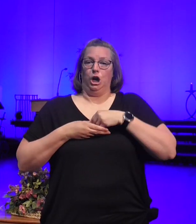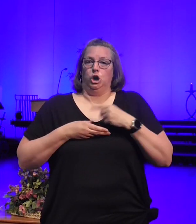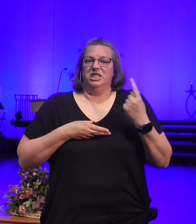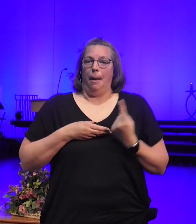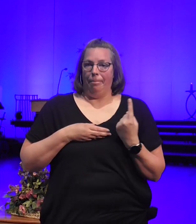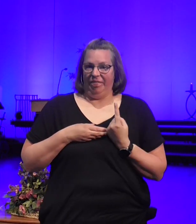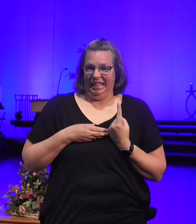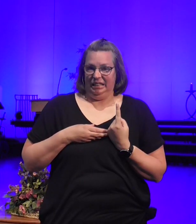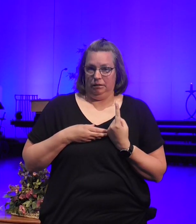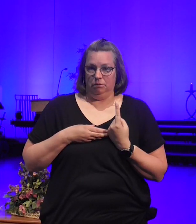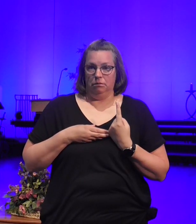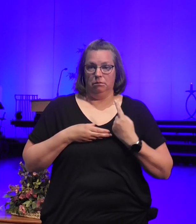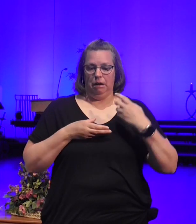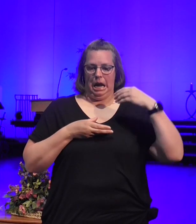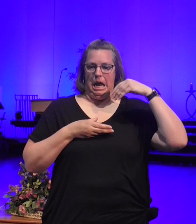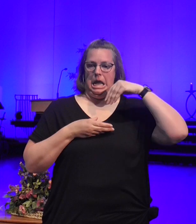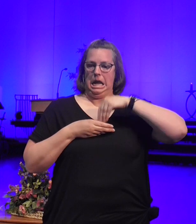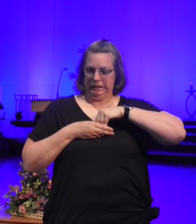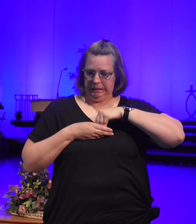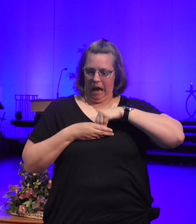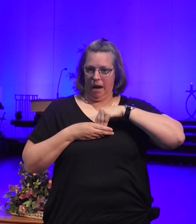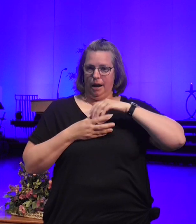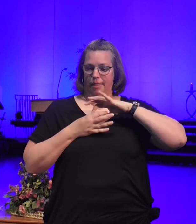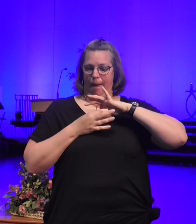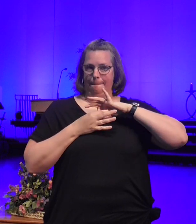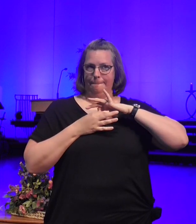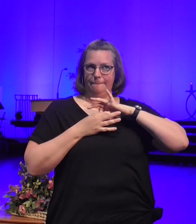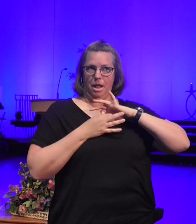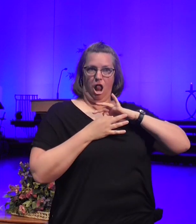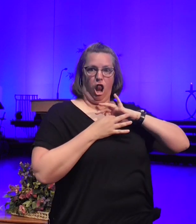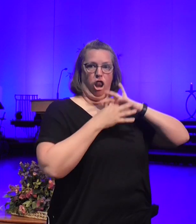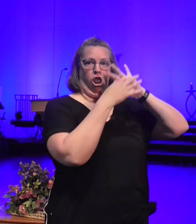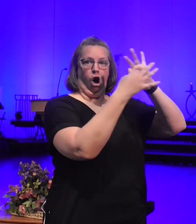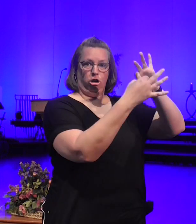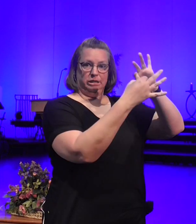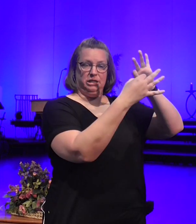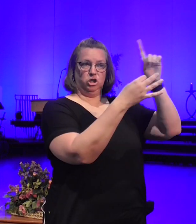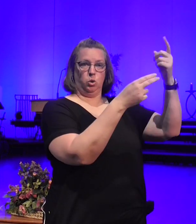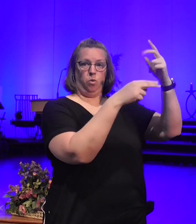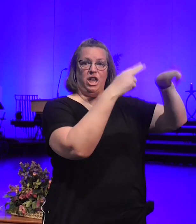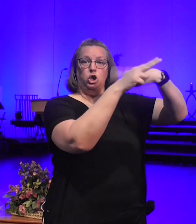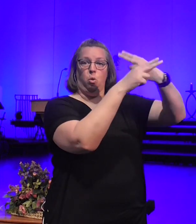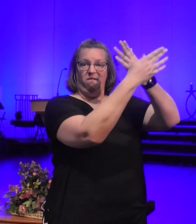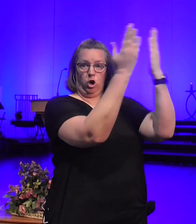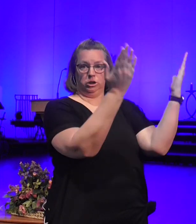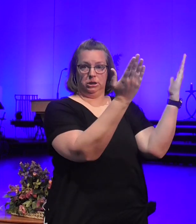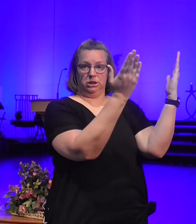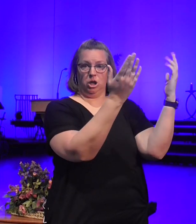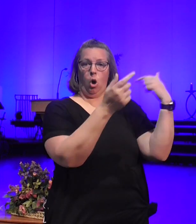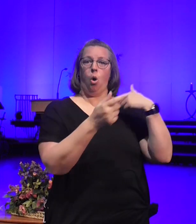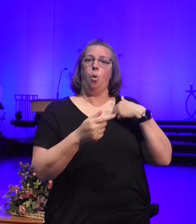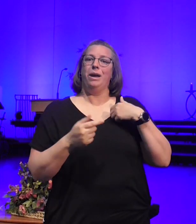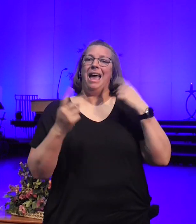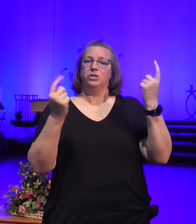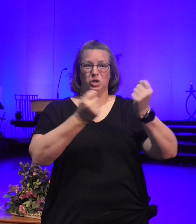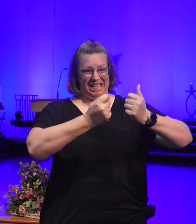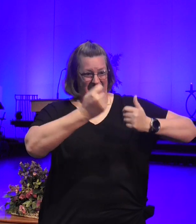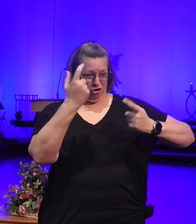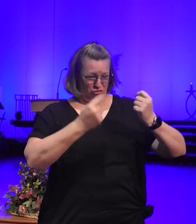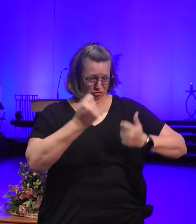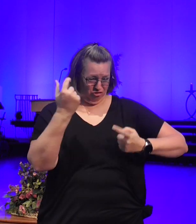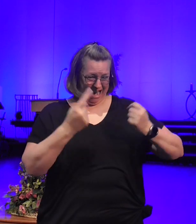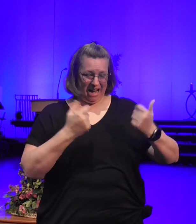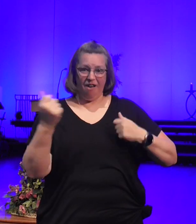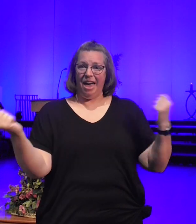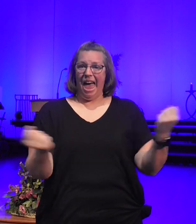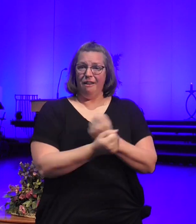something in us that belongs to the universe. And we have to get rid of all that inhibits it. Every